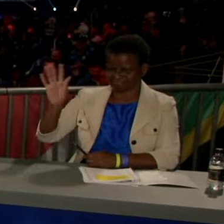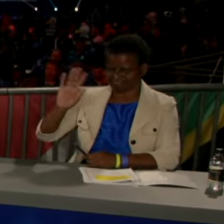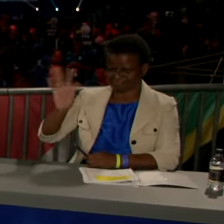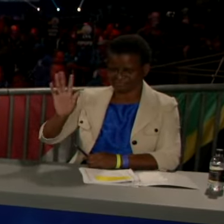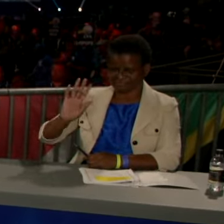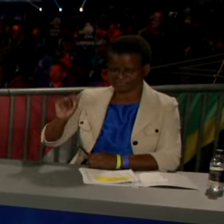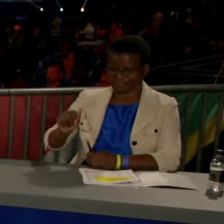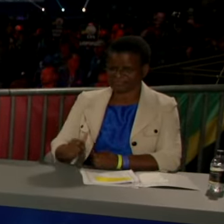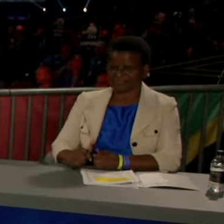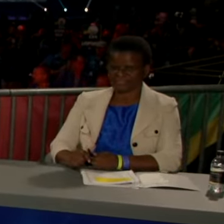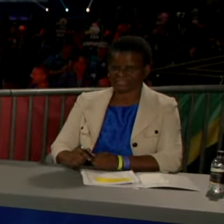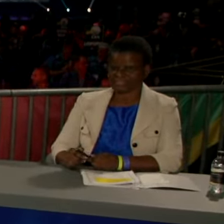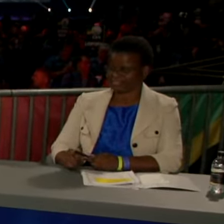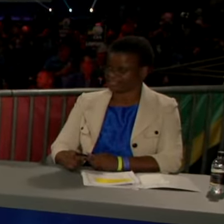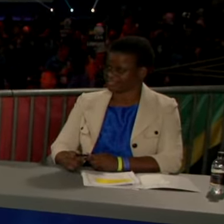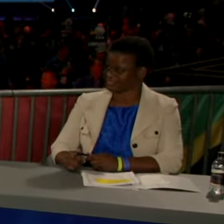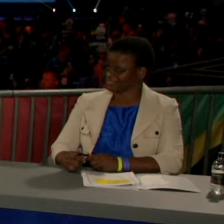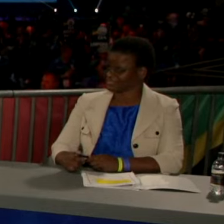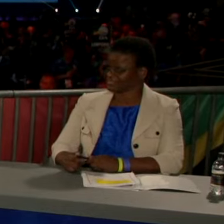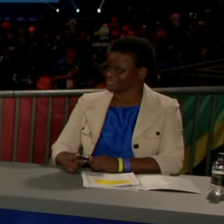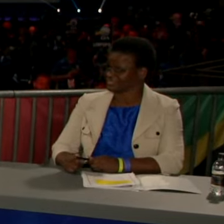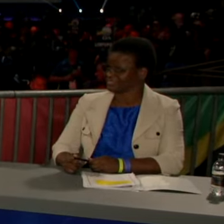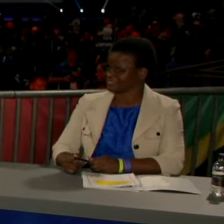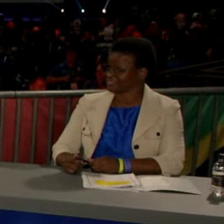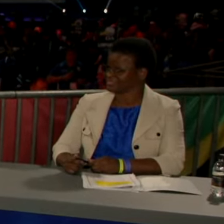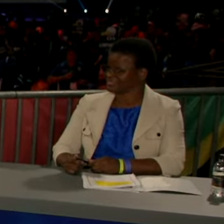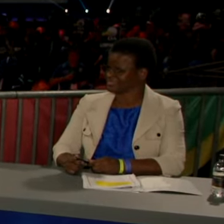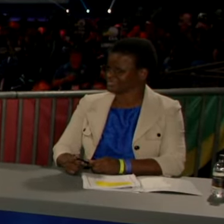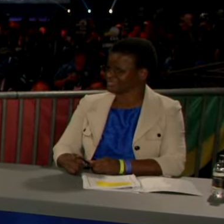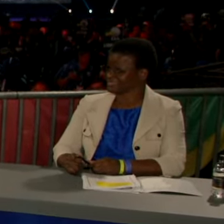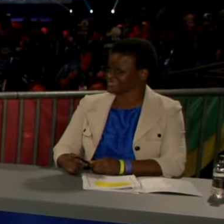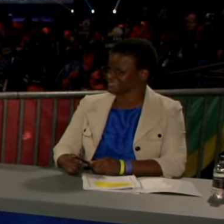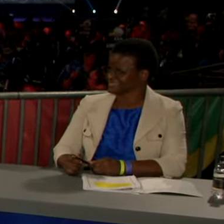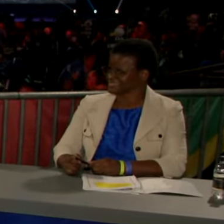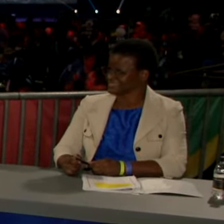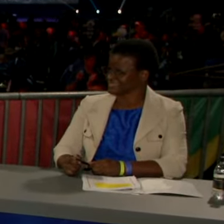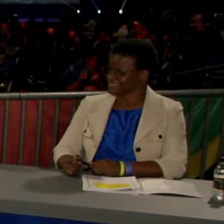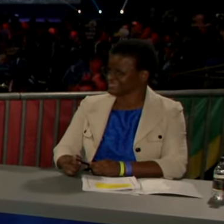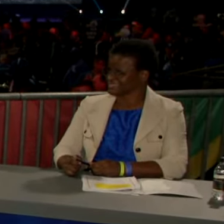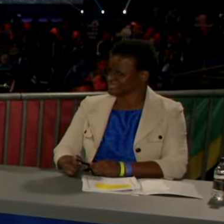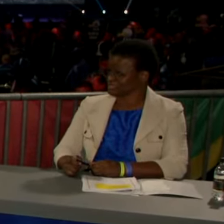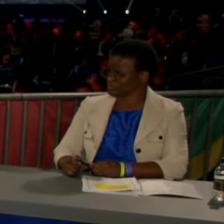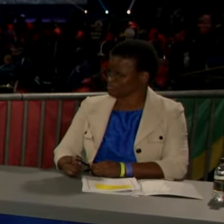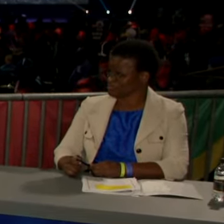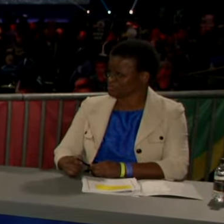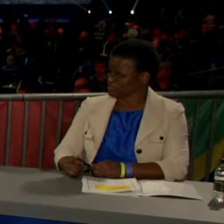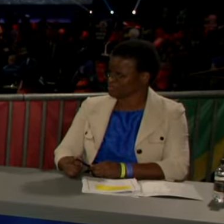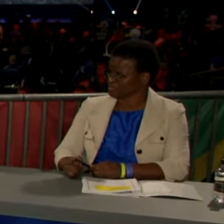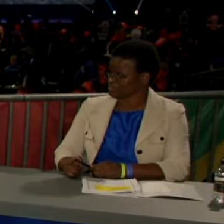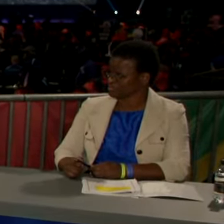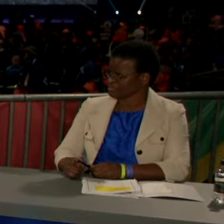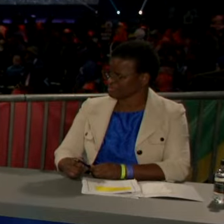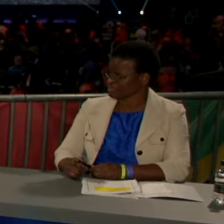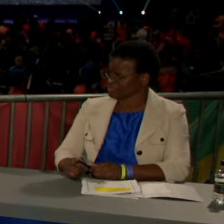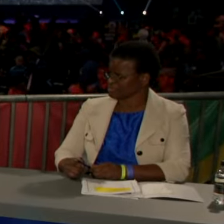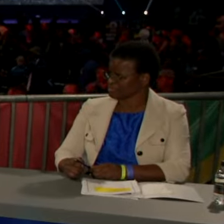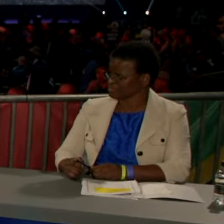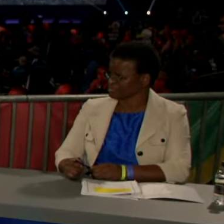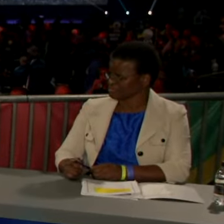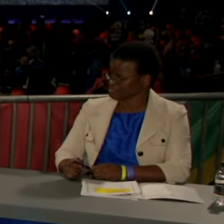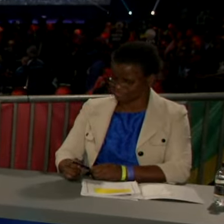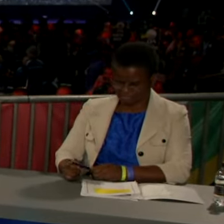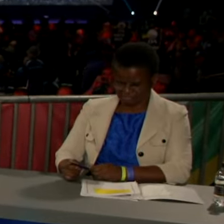Masango, as well as Dr. Mimi Gondwe. If I can jump in straight away, Dr. Ivan Meyer served notice on the